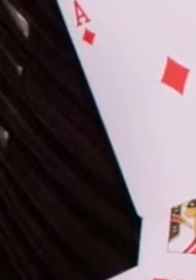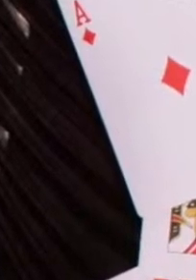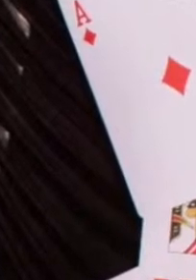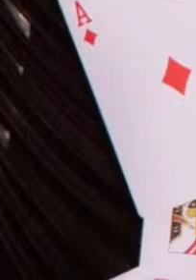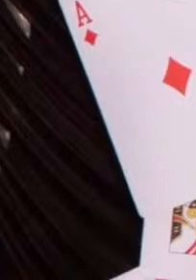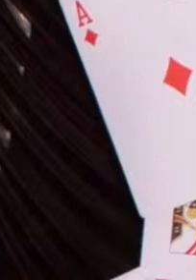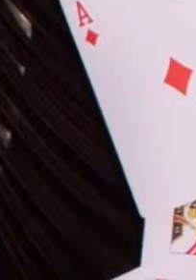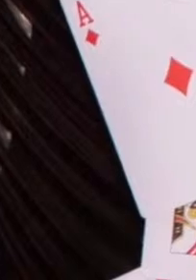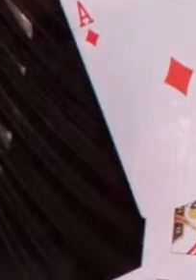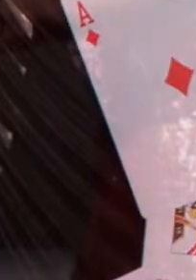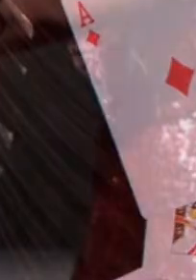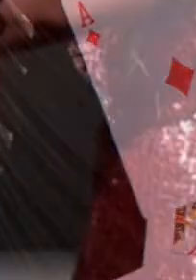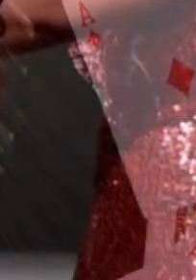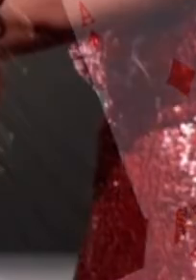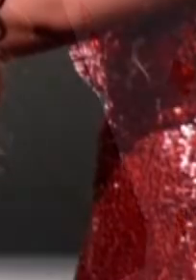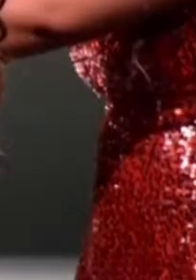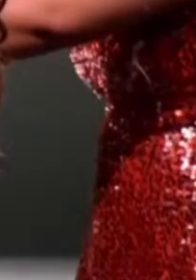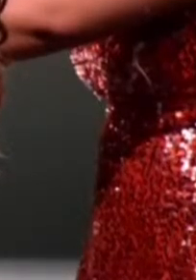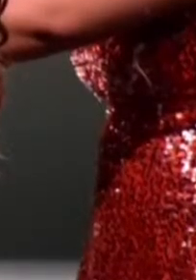midnight, we watch the